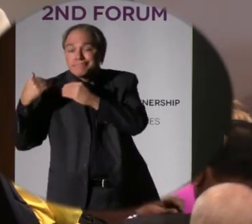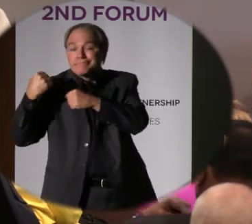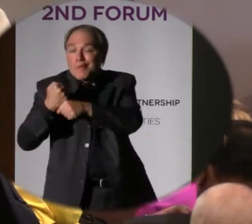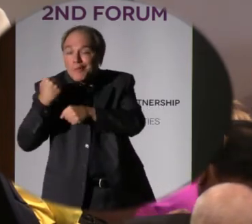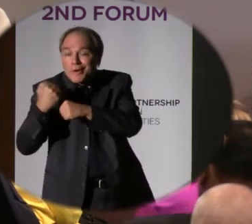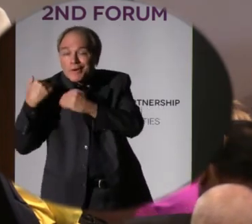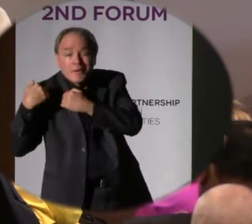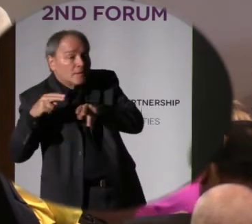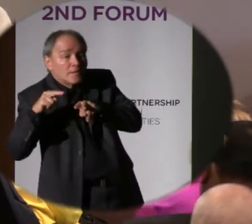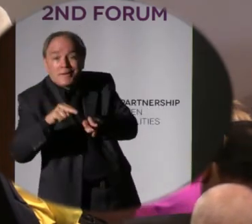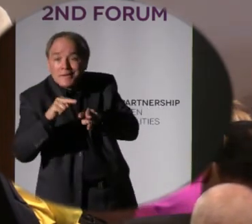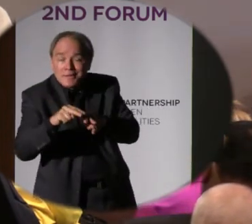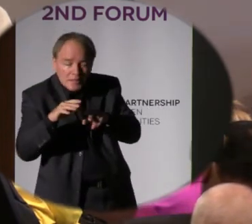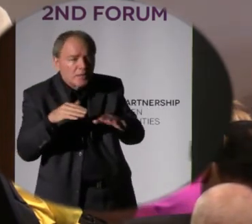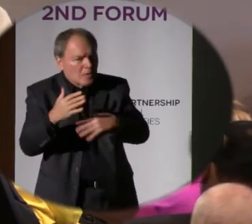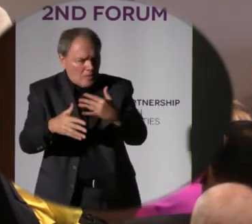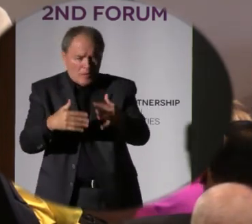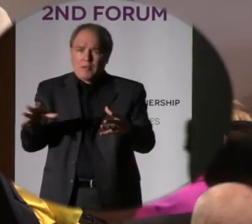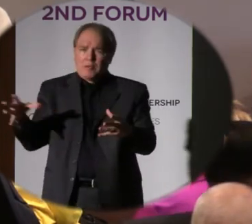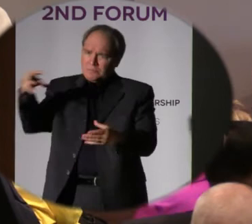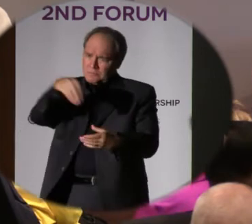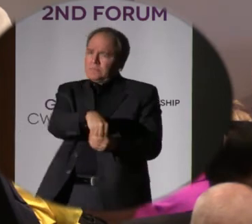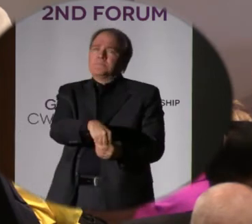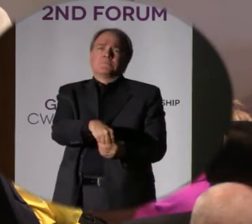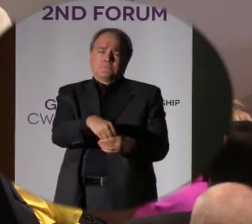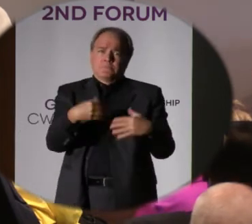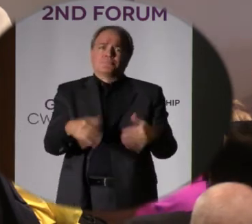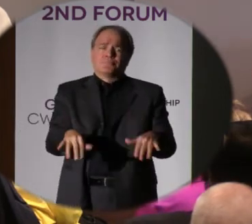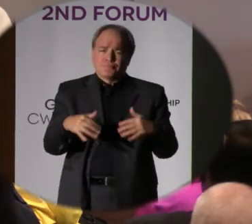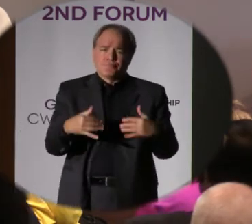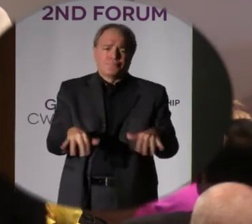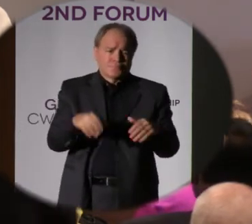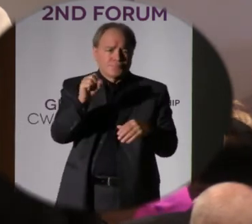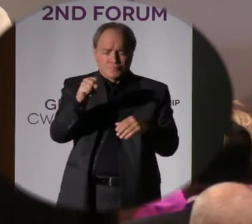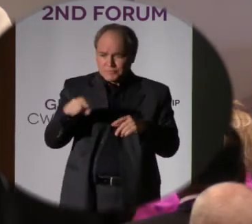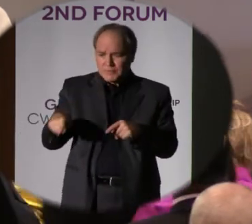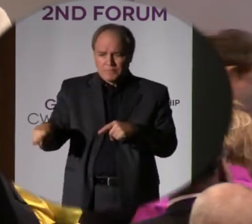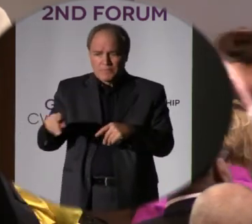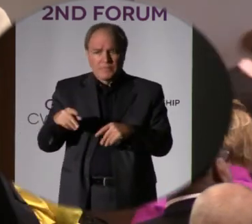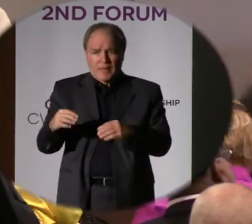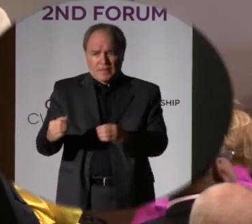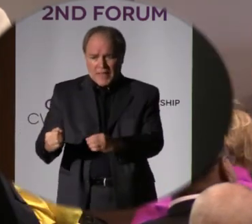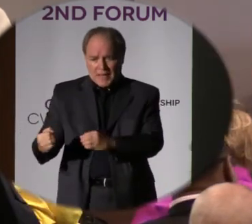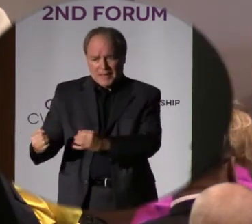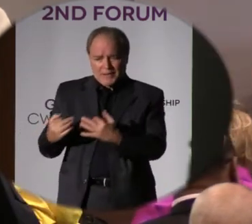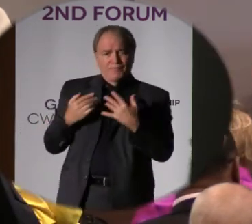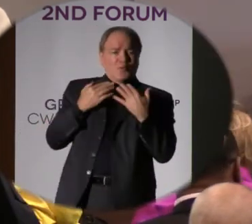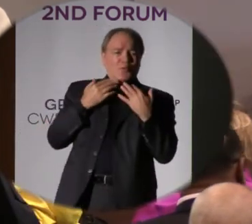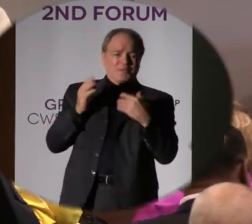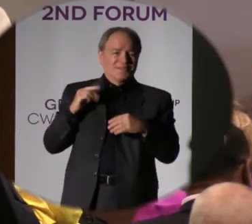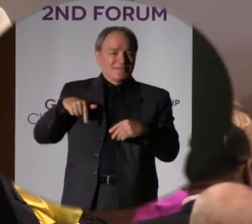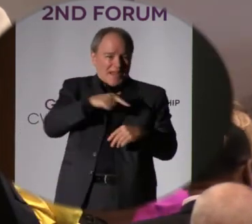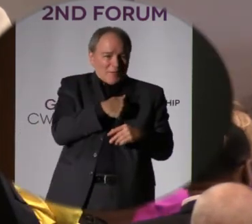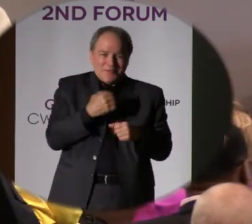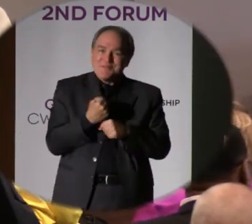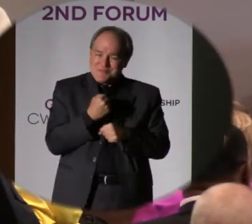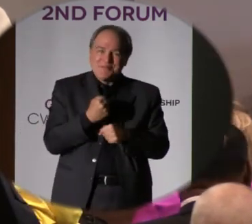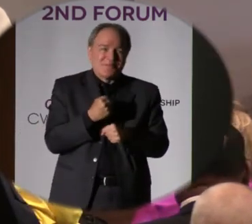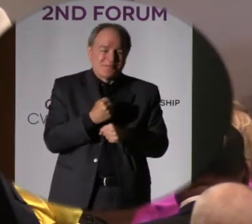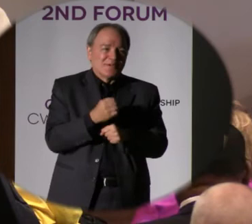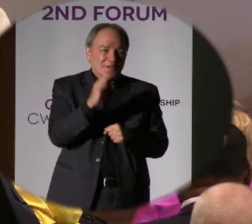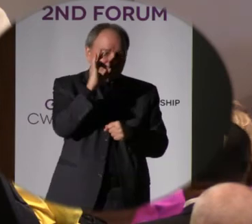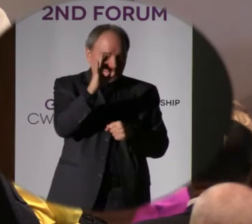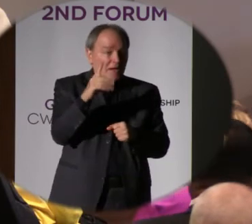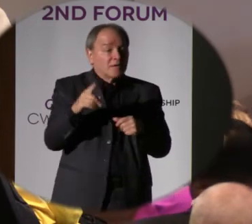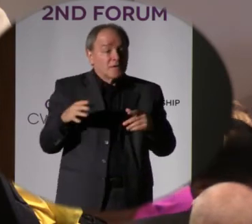think already a place where the thinking of our group is influencing the concerns. It's not easy to do. It can